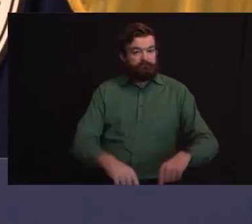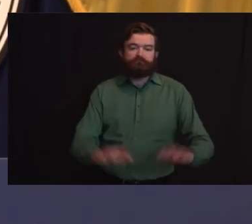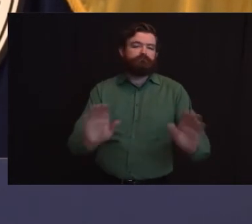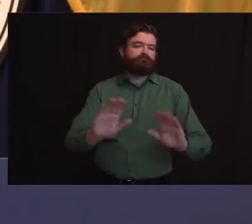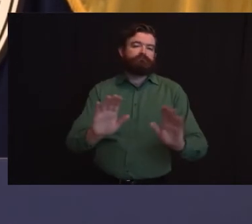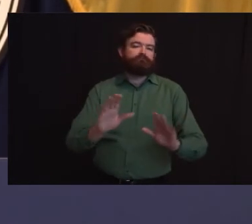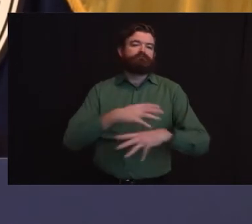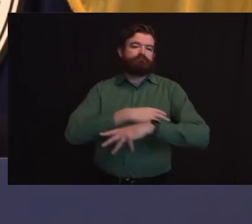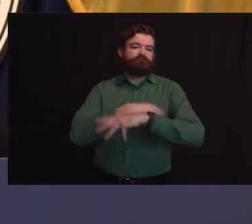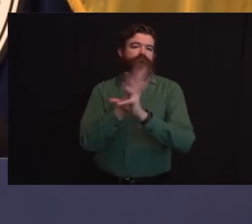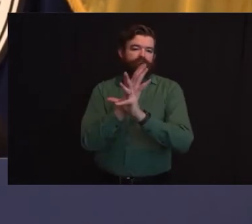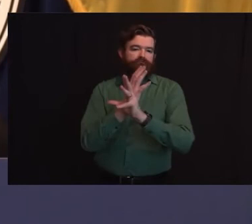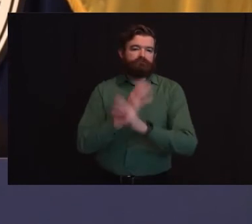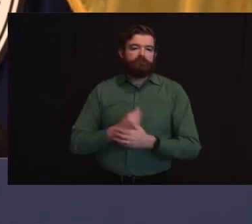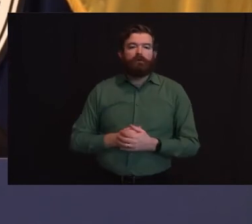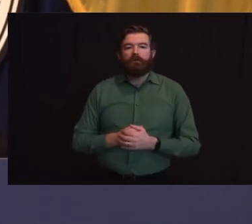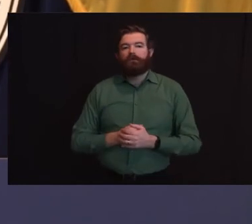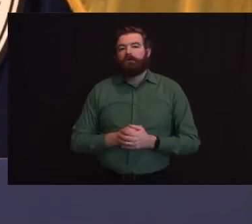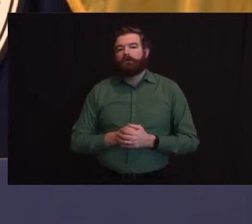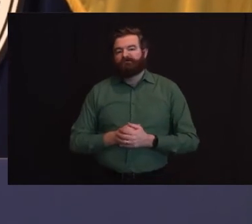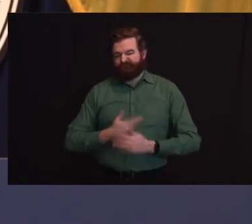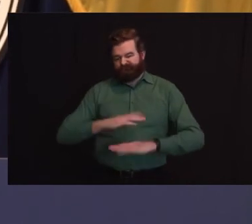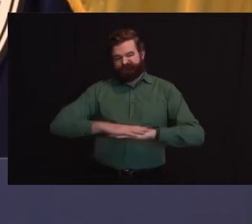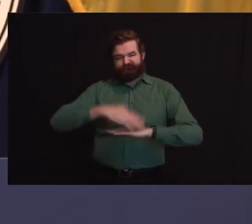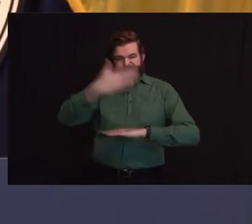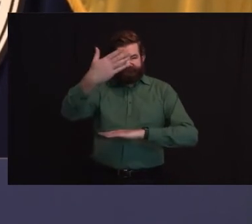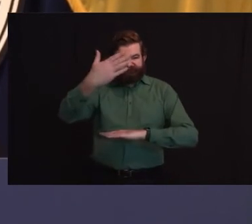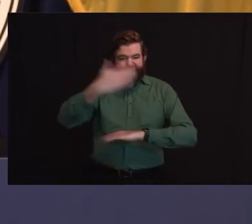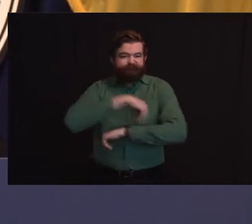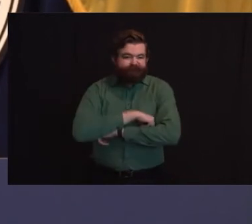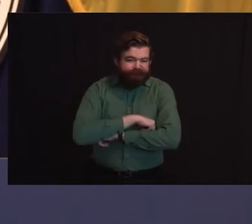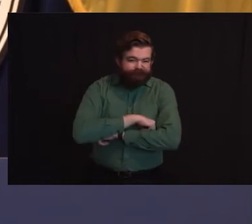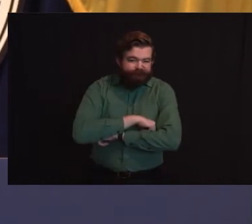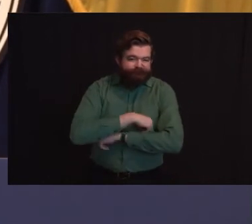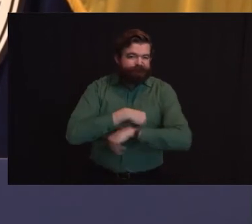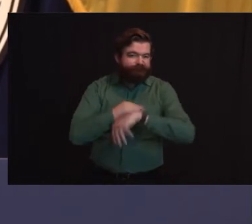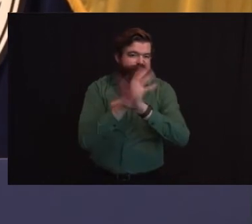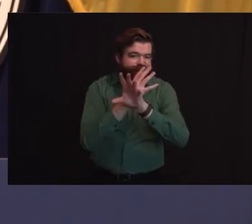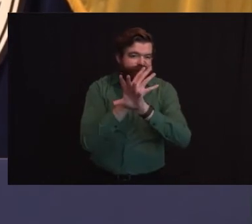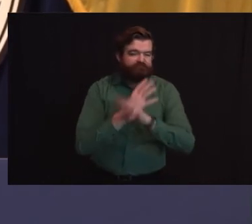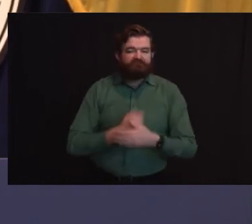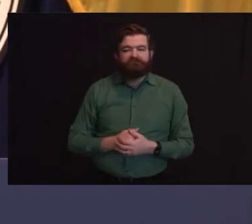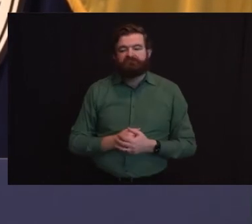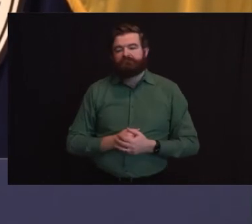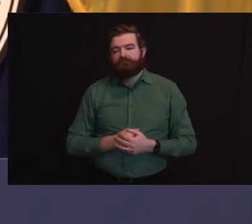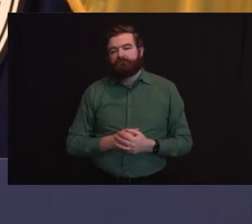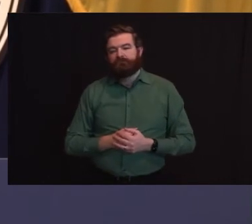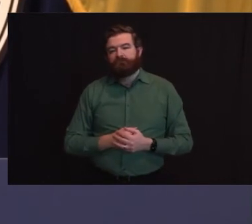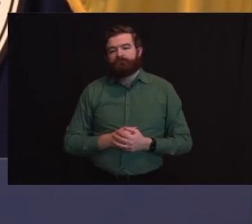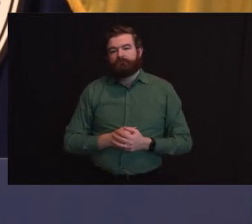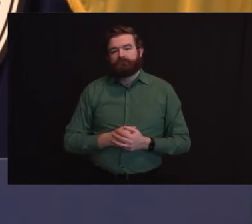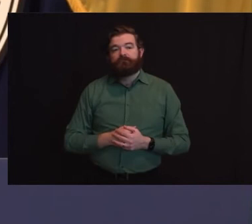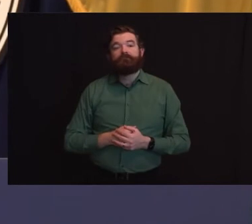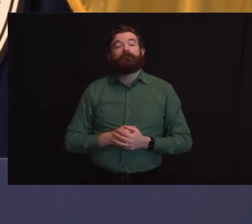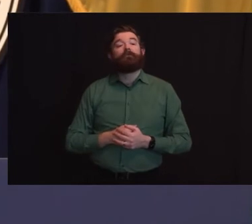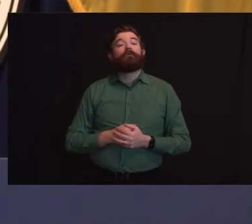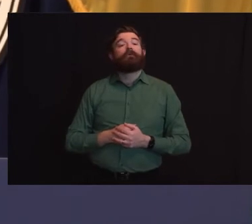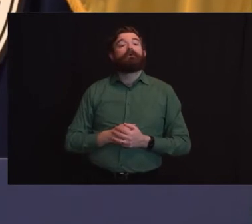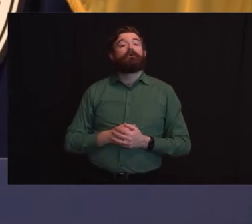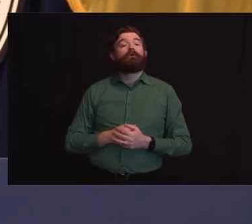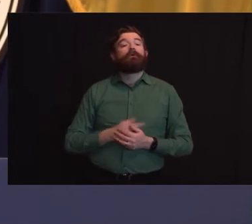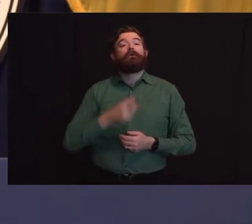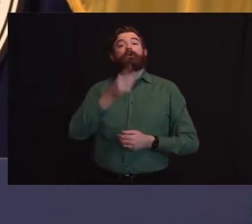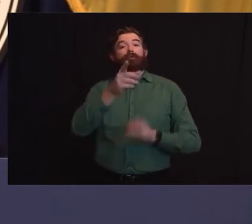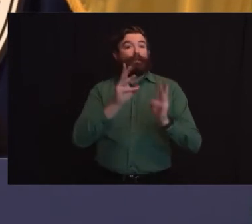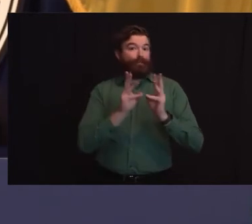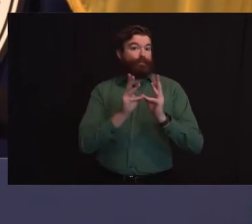our laptops would be my guess at this point. Again, on the weather front, get out